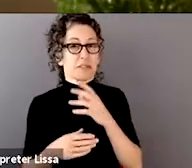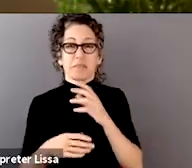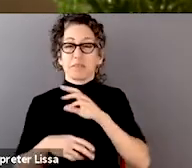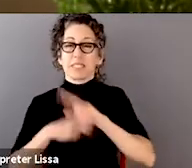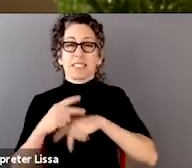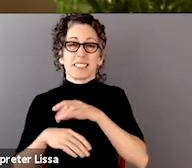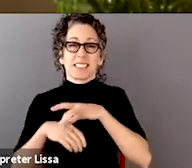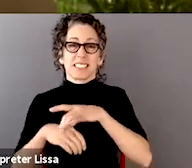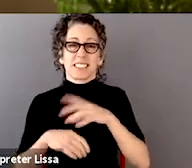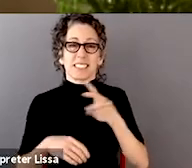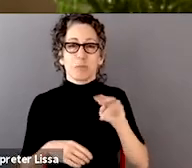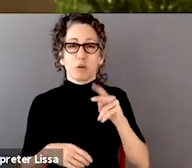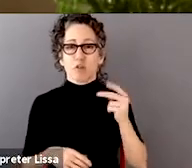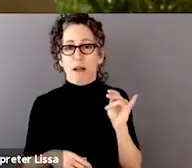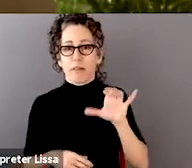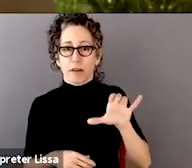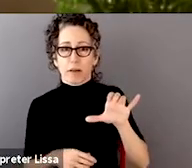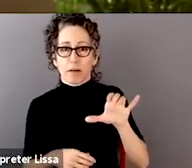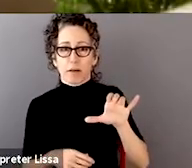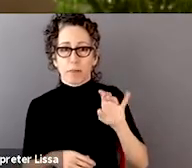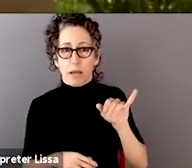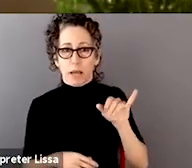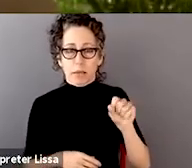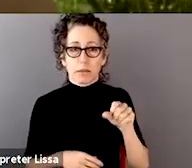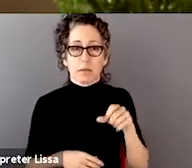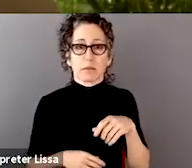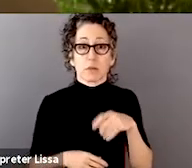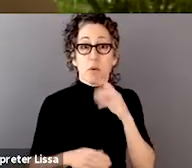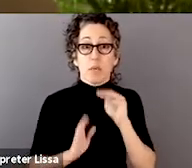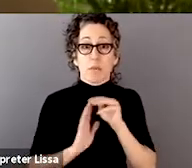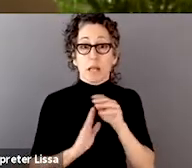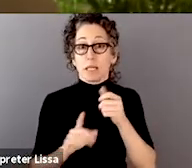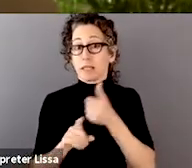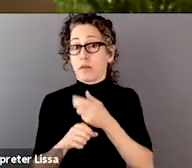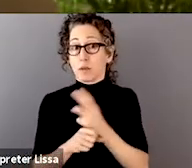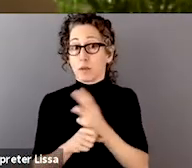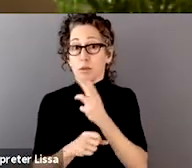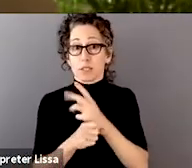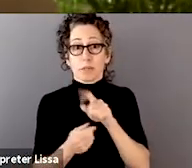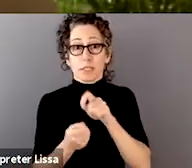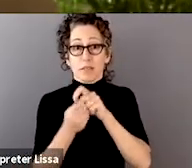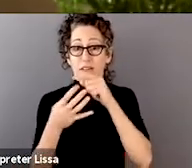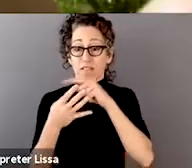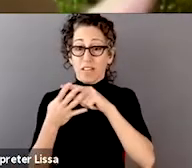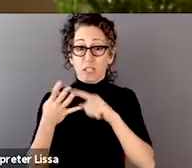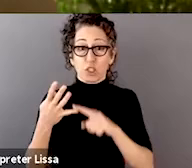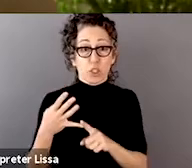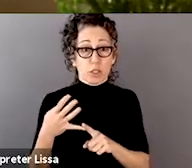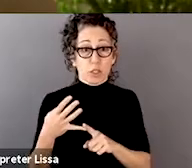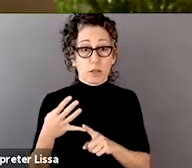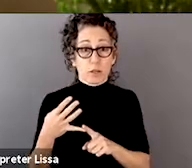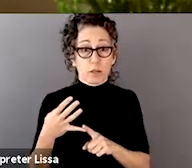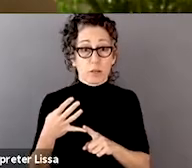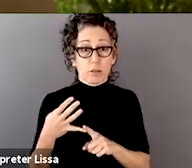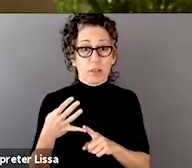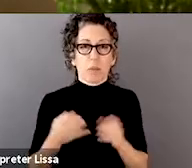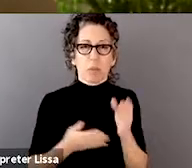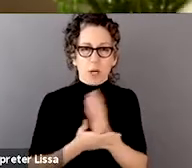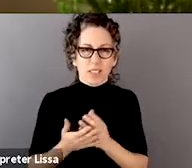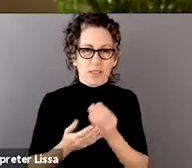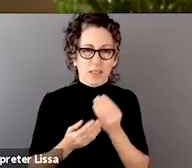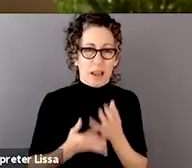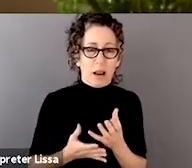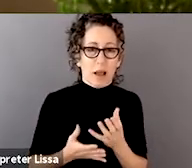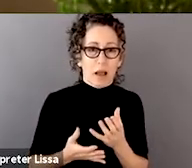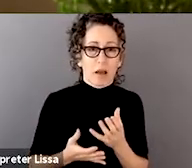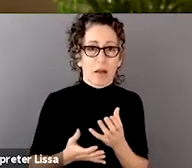form of using, the model itself using features or aspects of the data that are irrelevant to